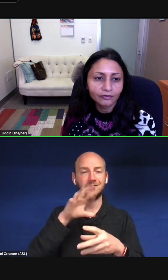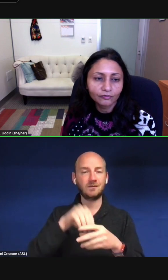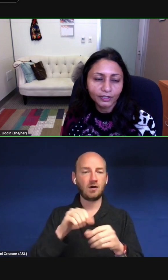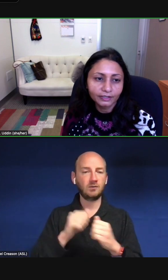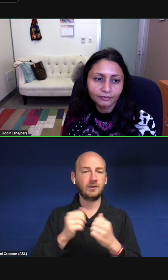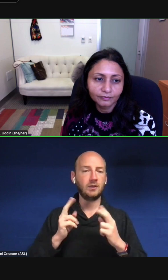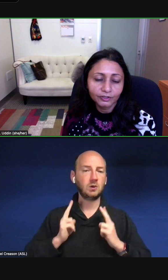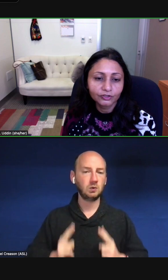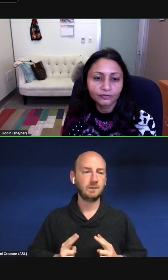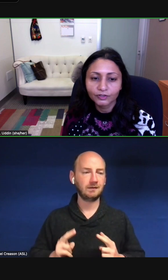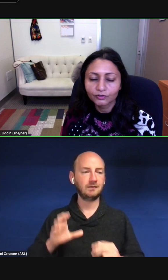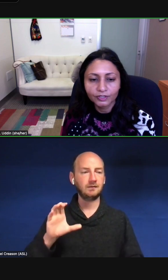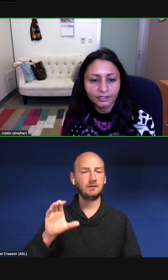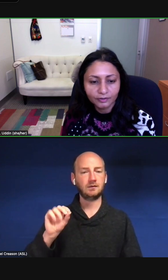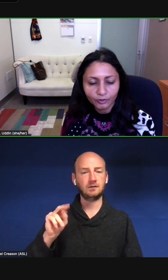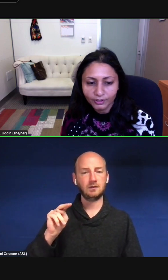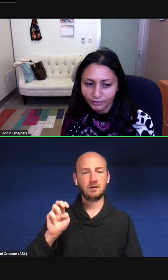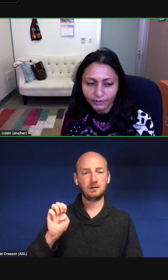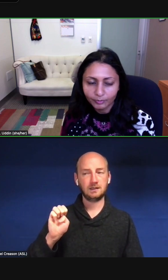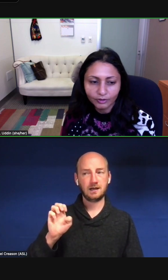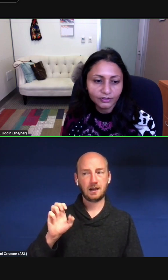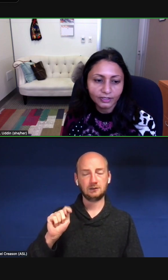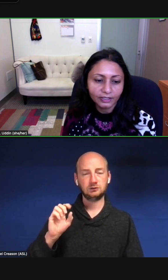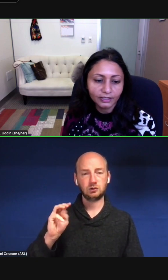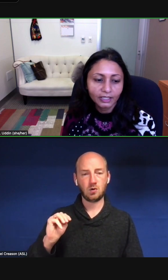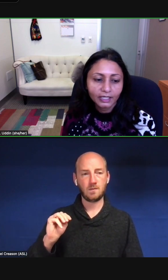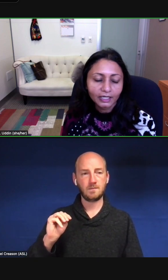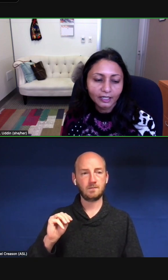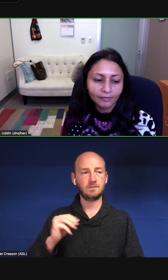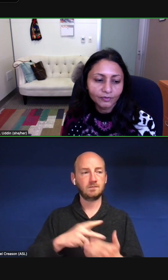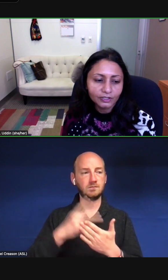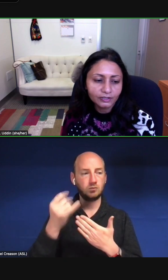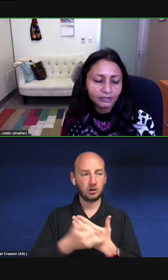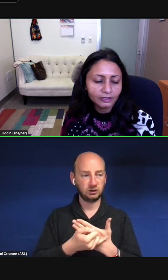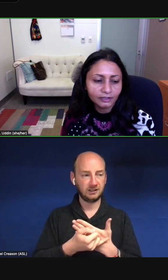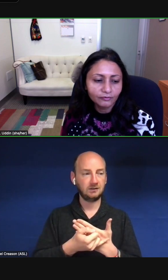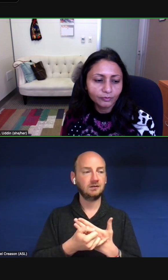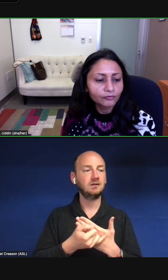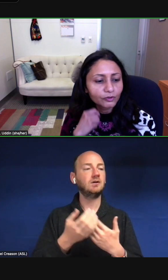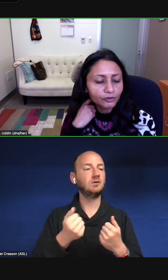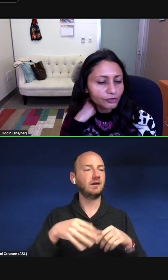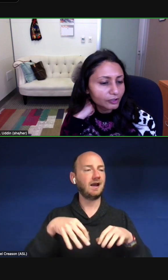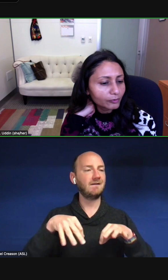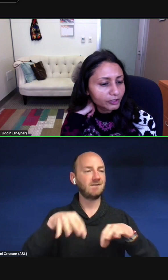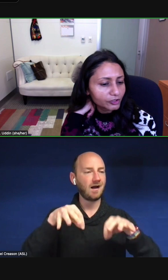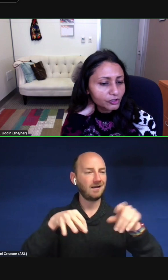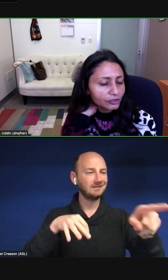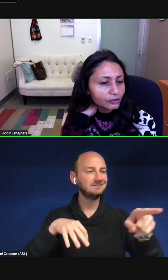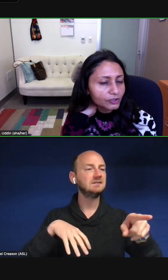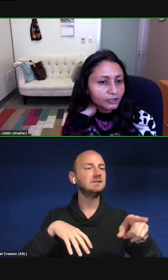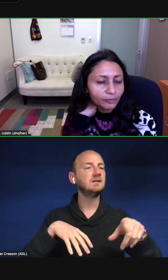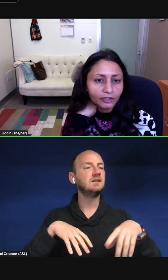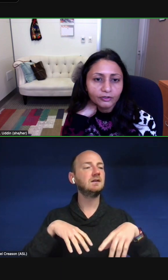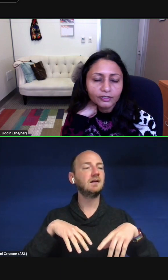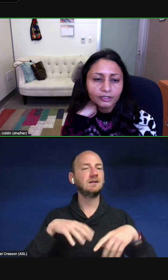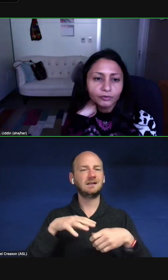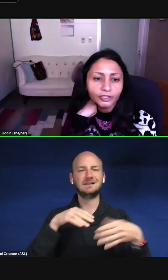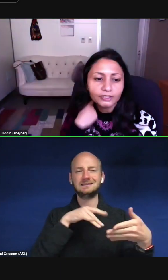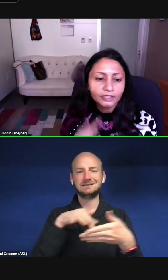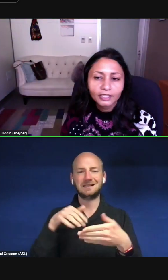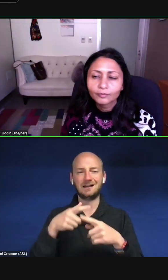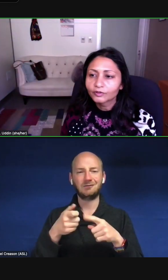you can find regions of interest that the brain's already parcellated. This is a study from a few years ago where you just used a couple